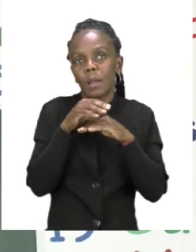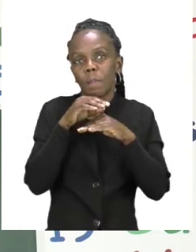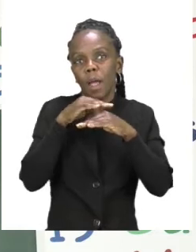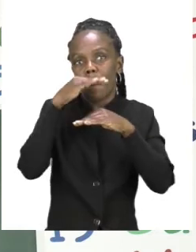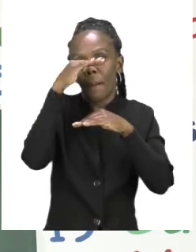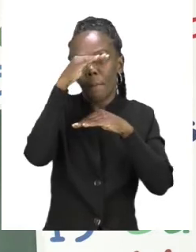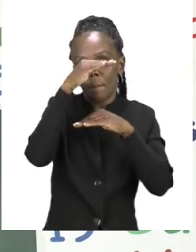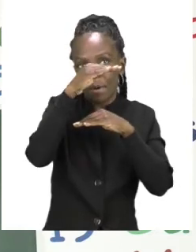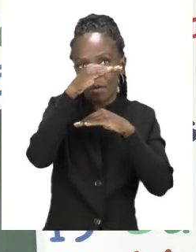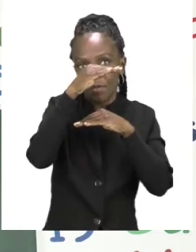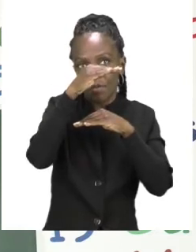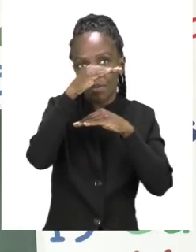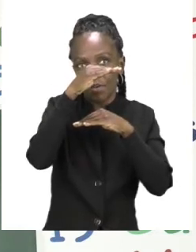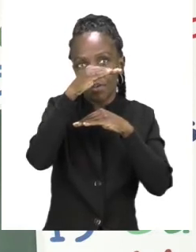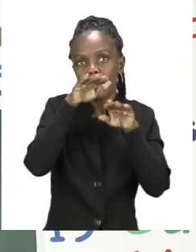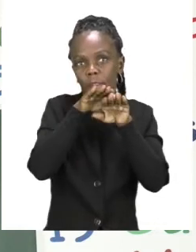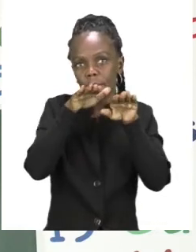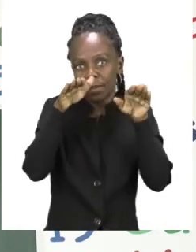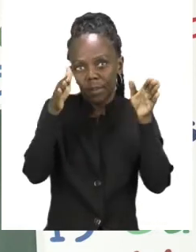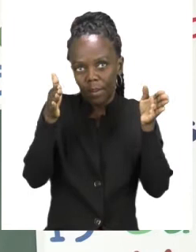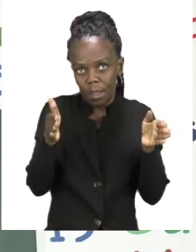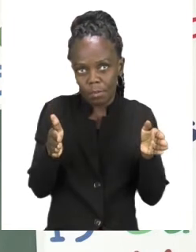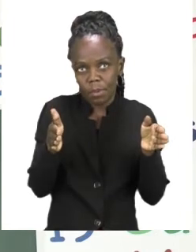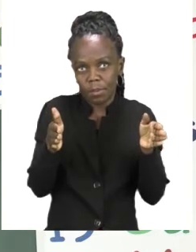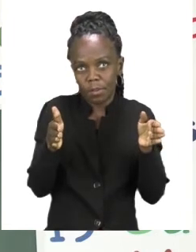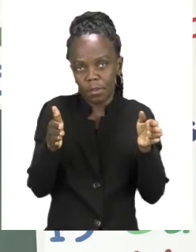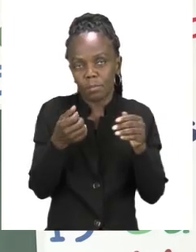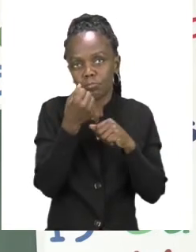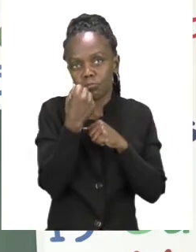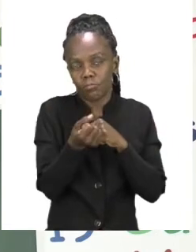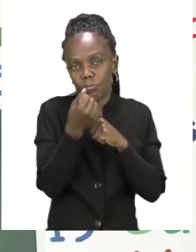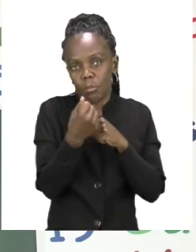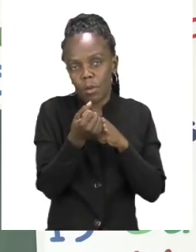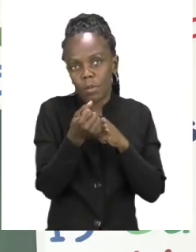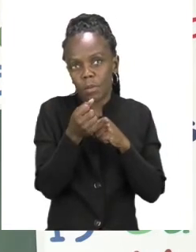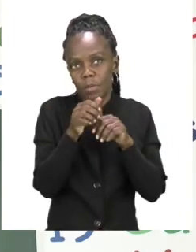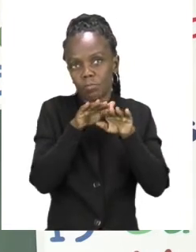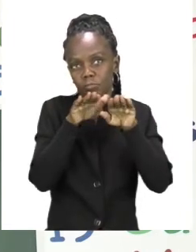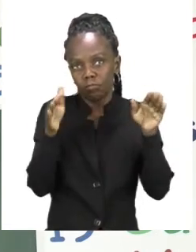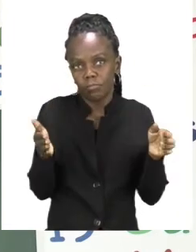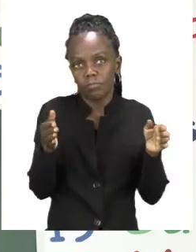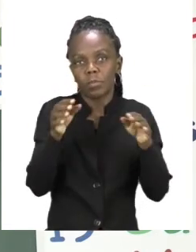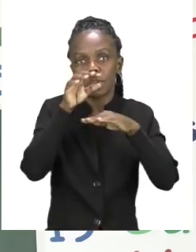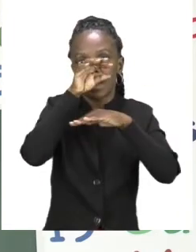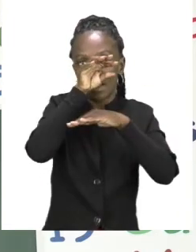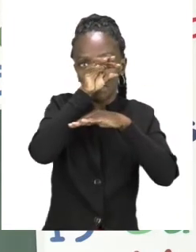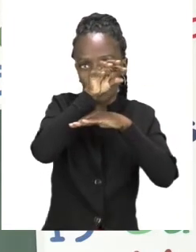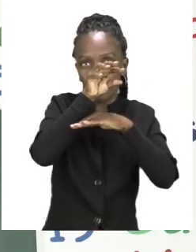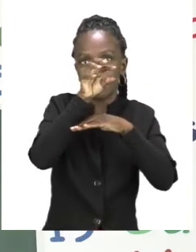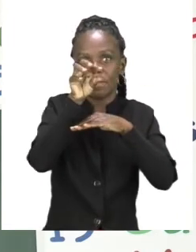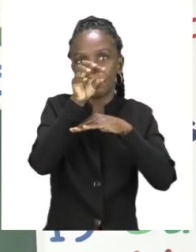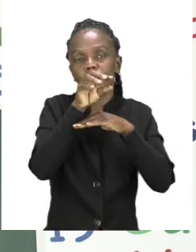table. The balls are above the table. So